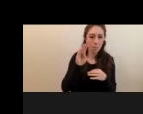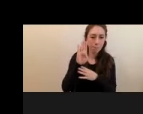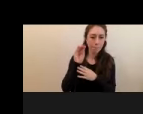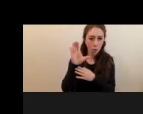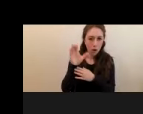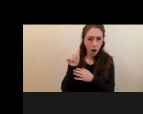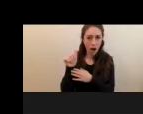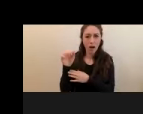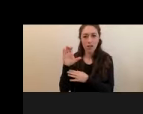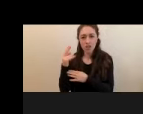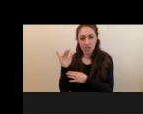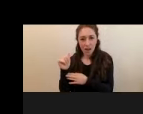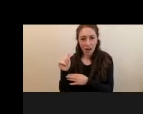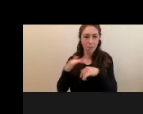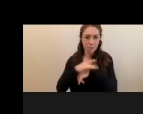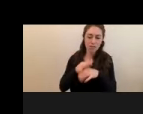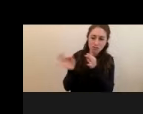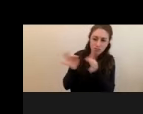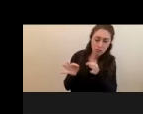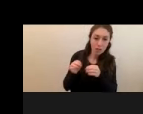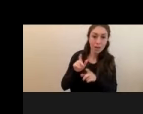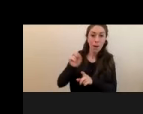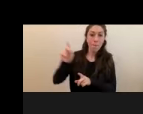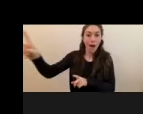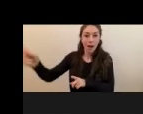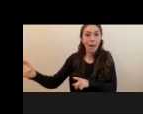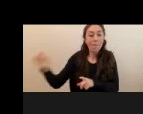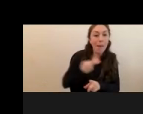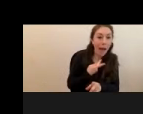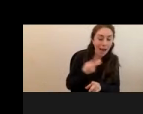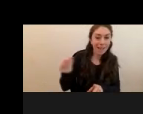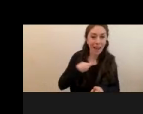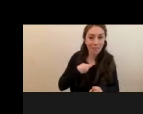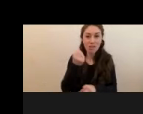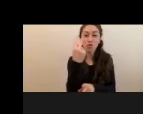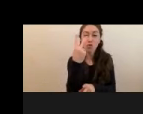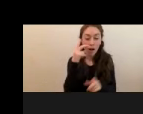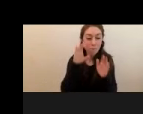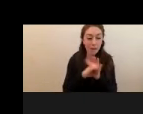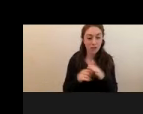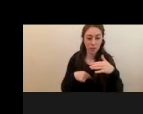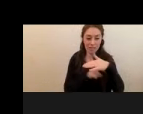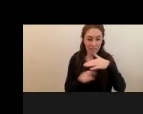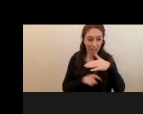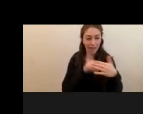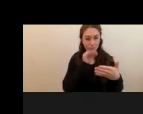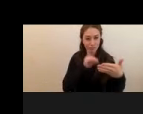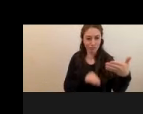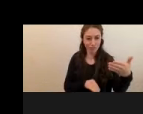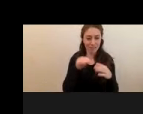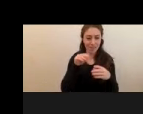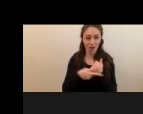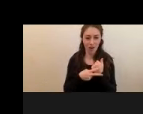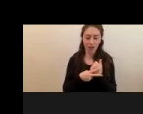him. And he went home and came back with 12 photographs for us to scan and include in the archive. And he's one of